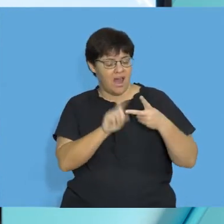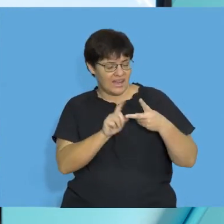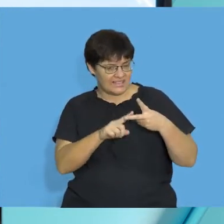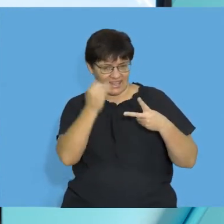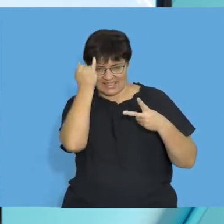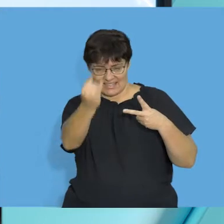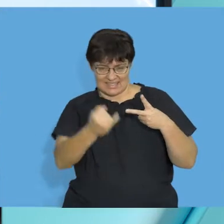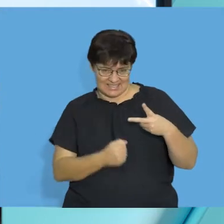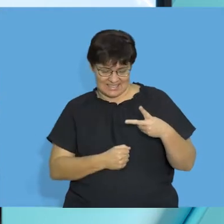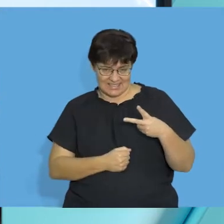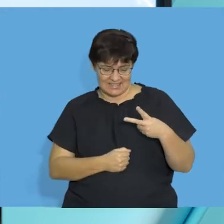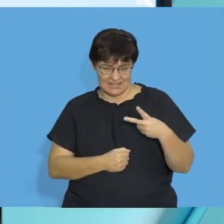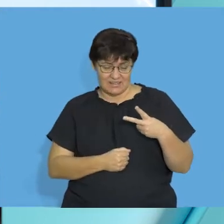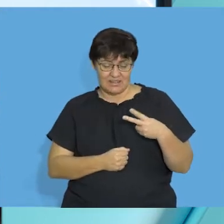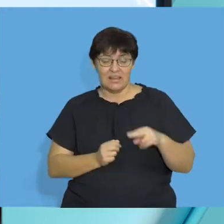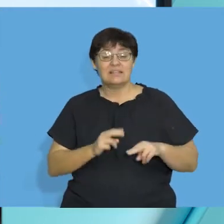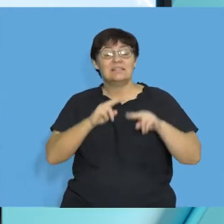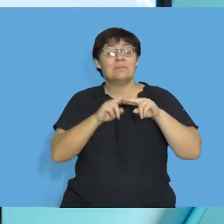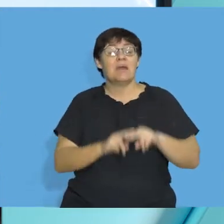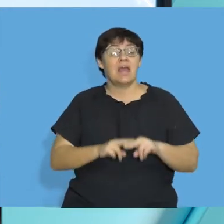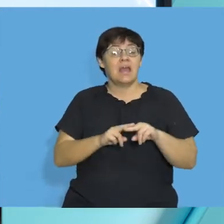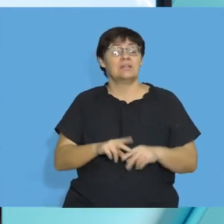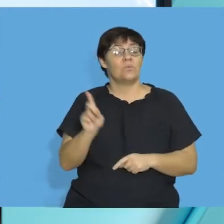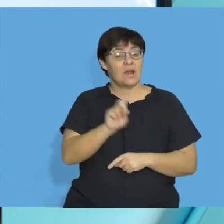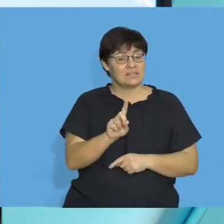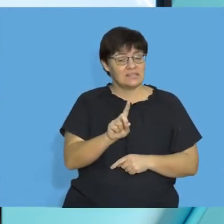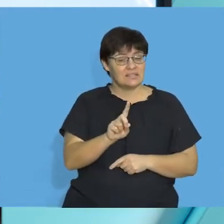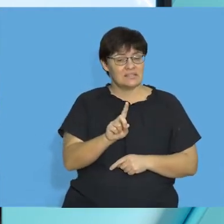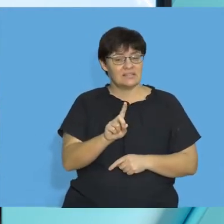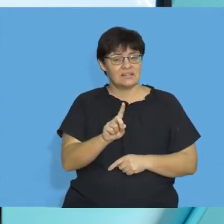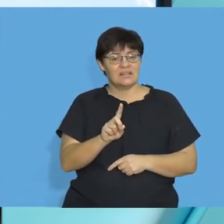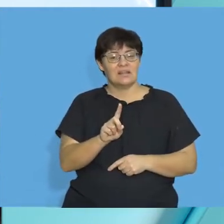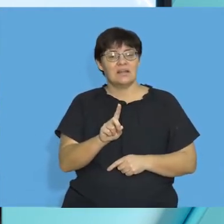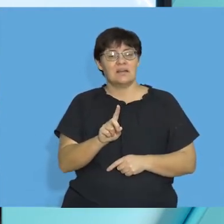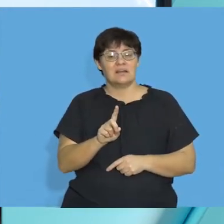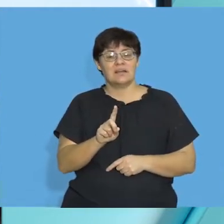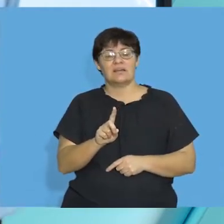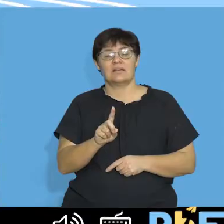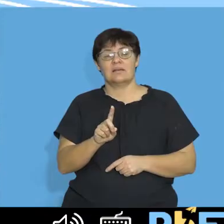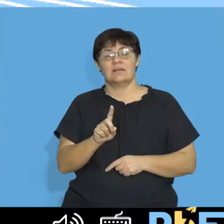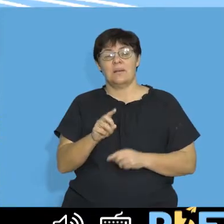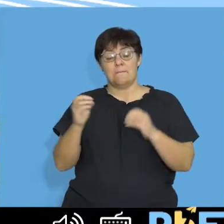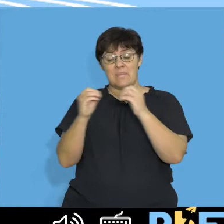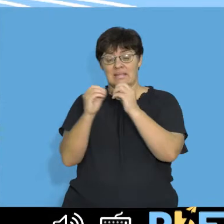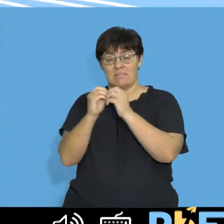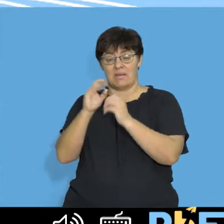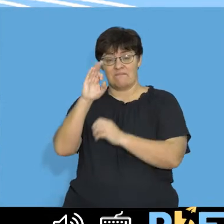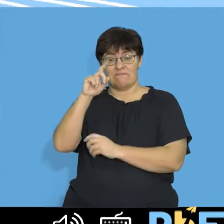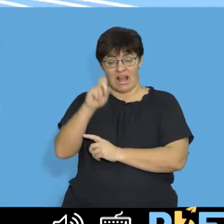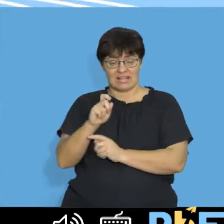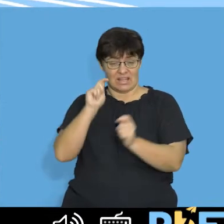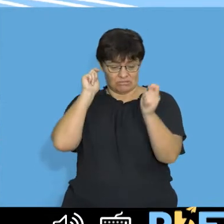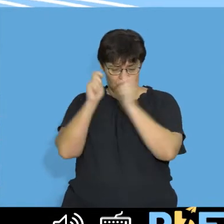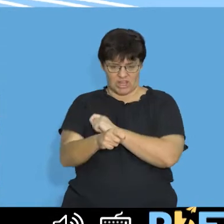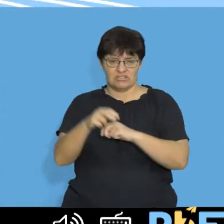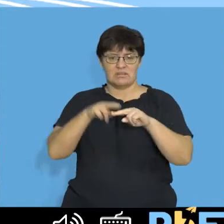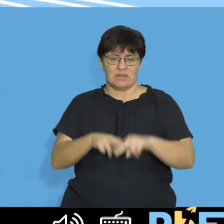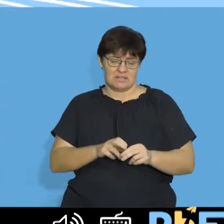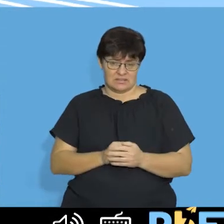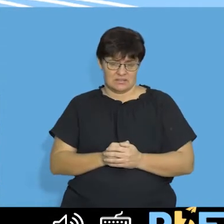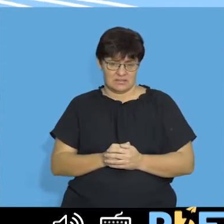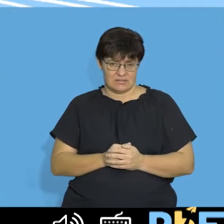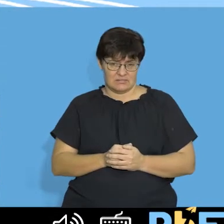is that it's all dependent on the change in magnetic flux. Because at the moment, is that magnetic